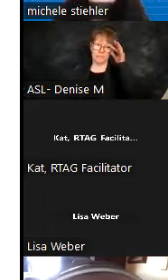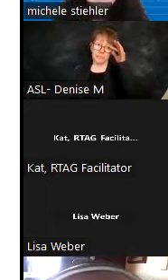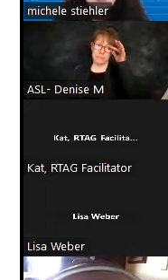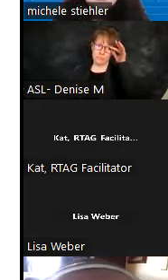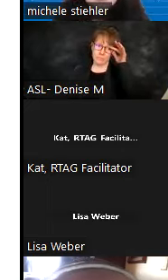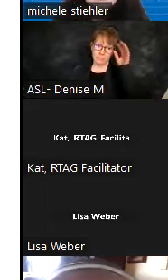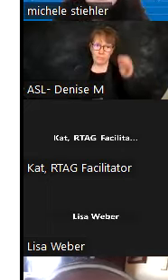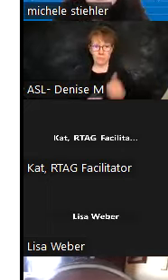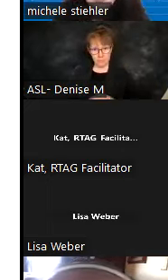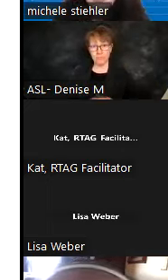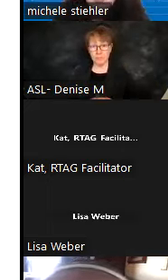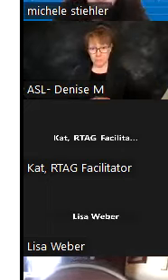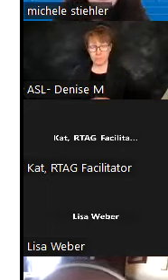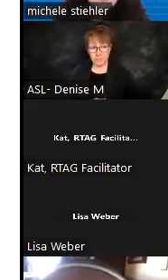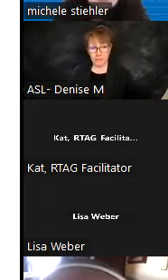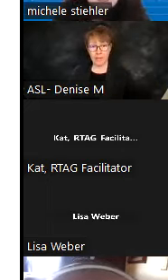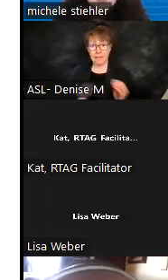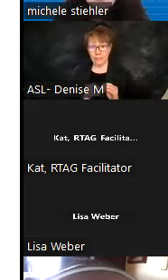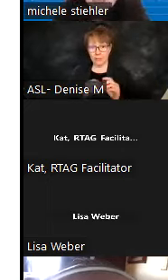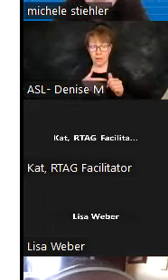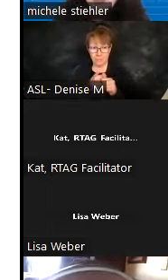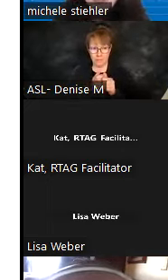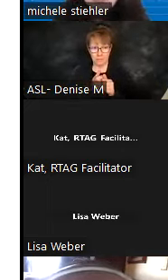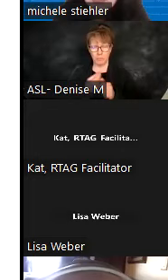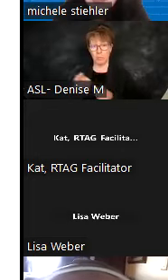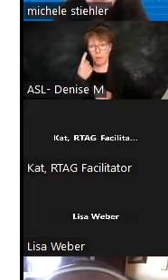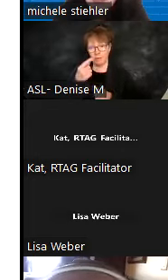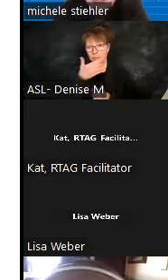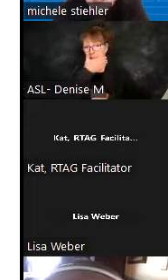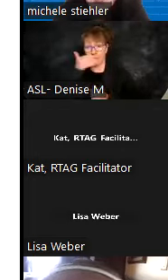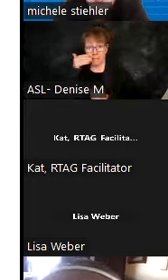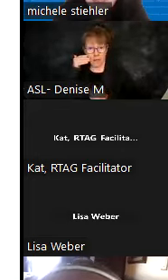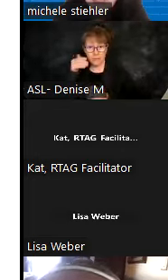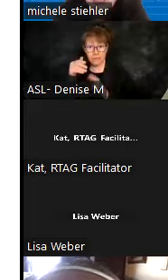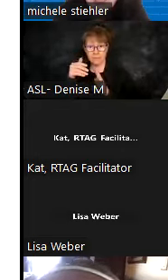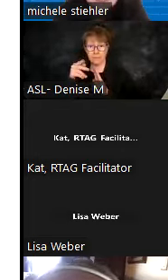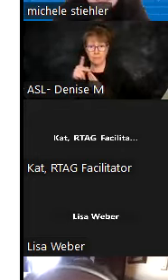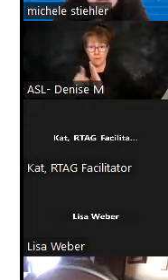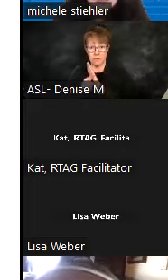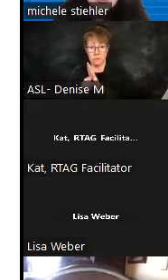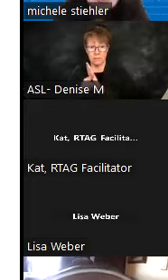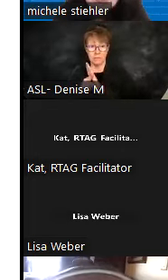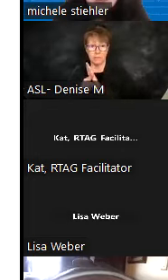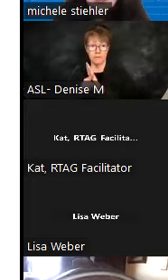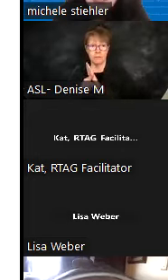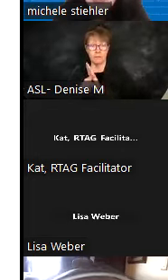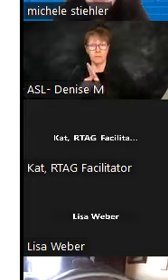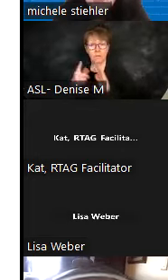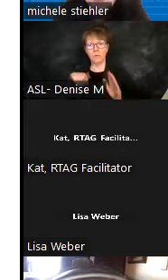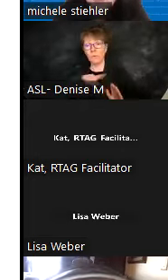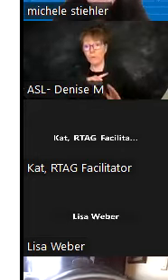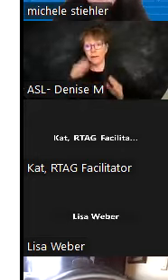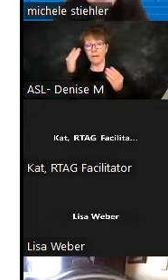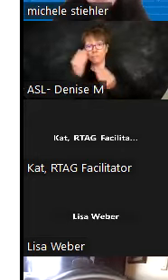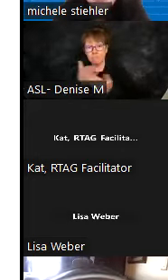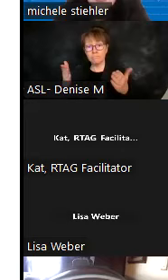So additional updates, one would be the mask policy. We had shared with the subcommittee and